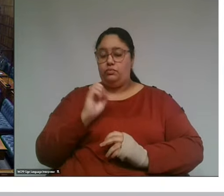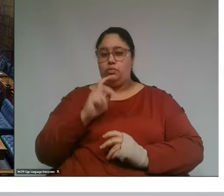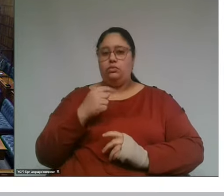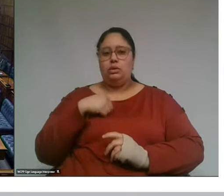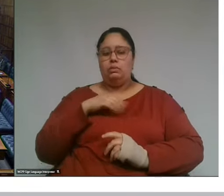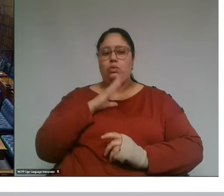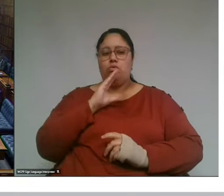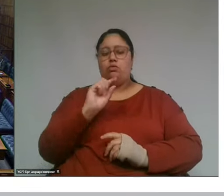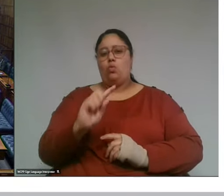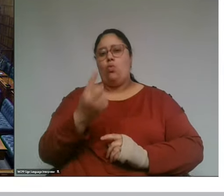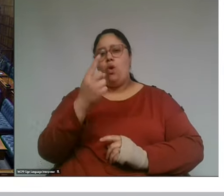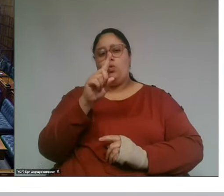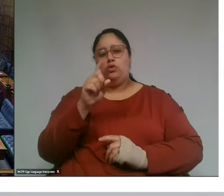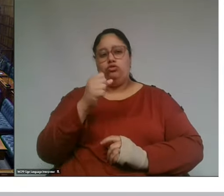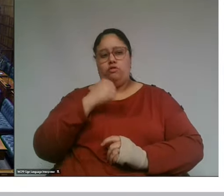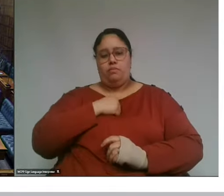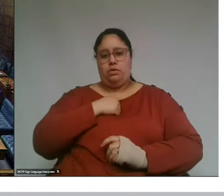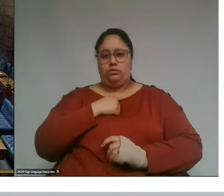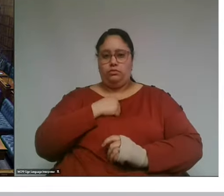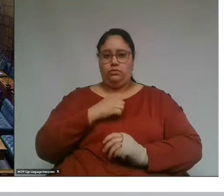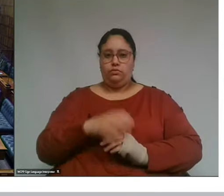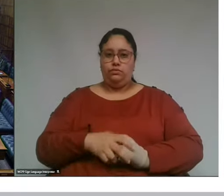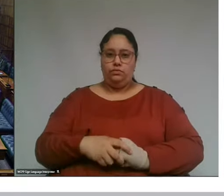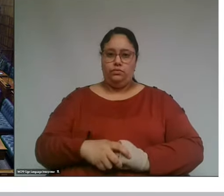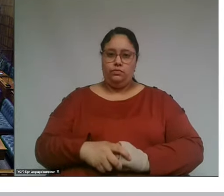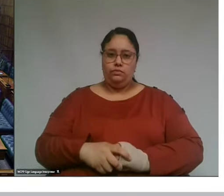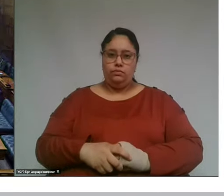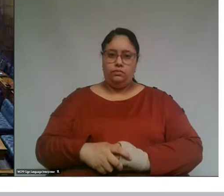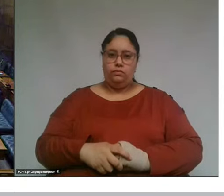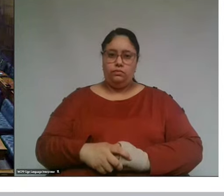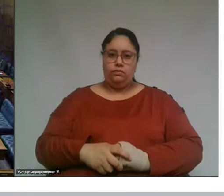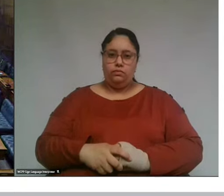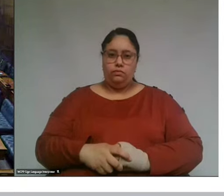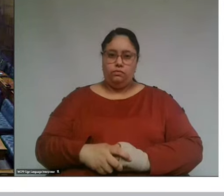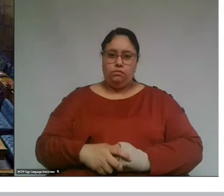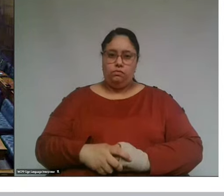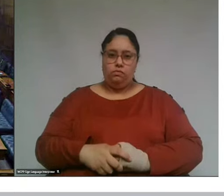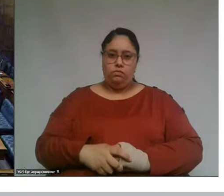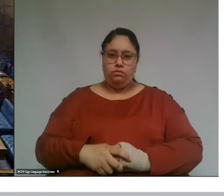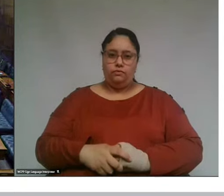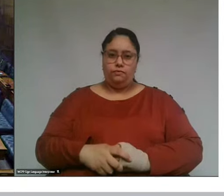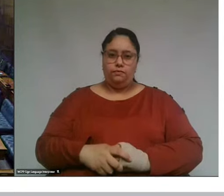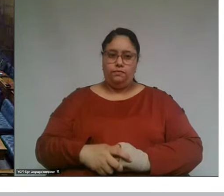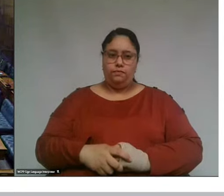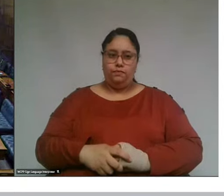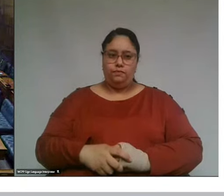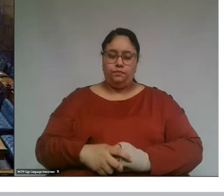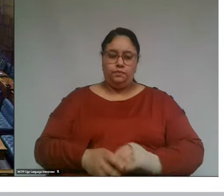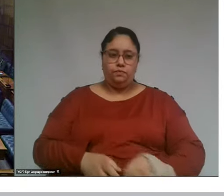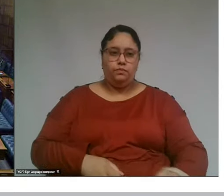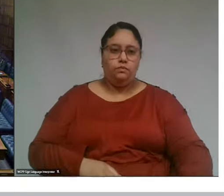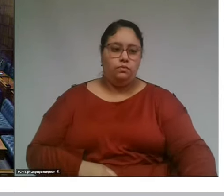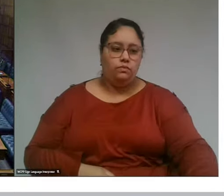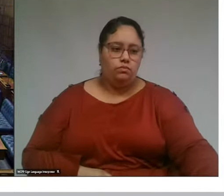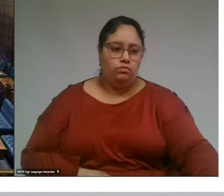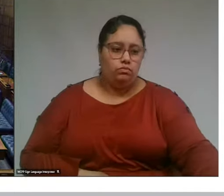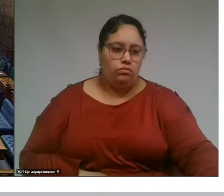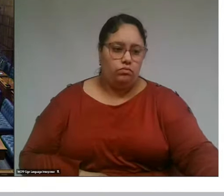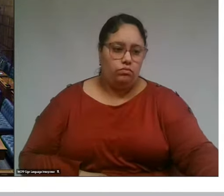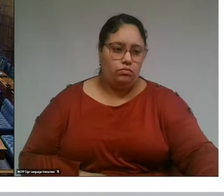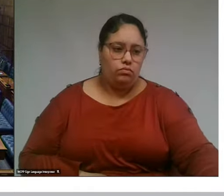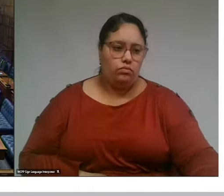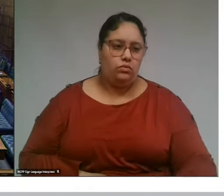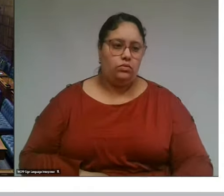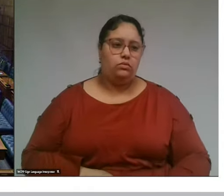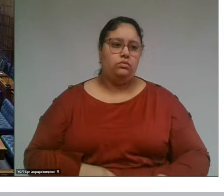to put one question of mine forward um so on page 40 hope I'm on the right section